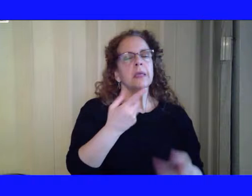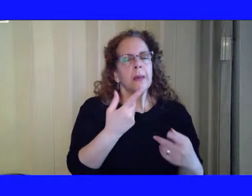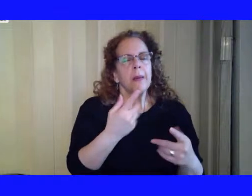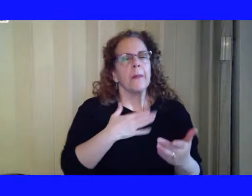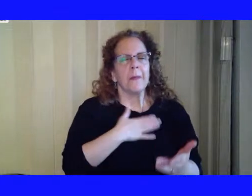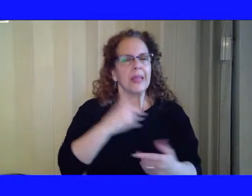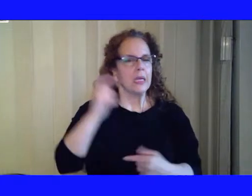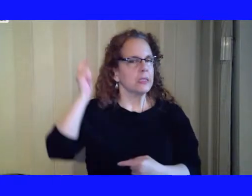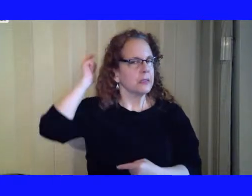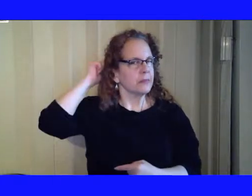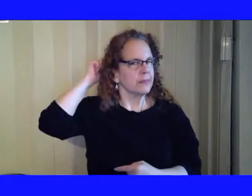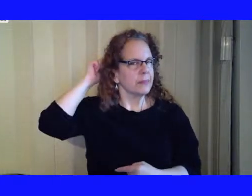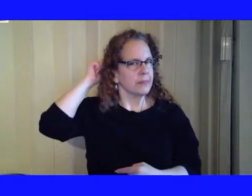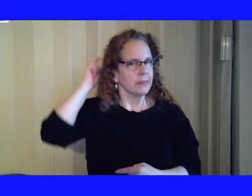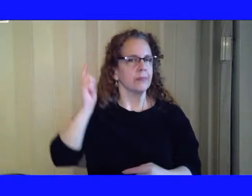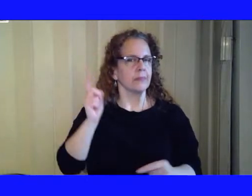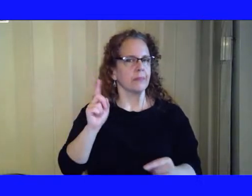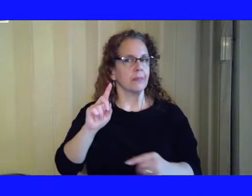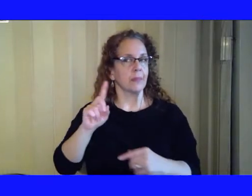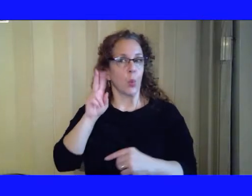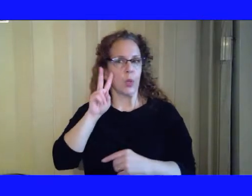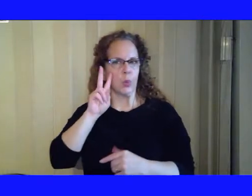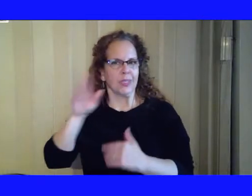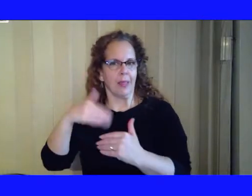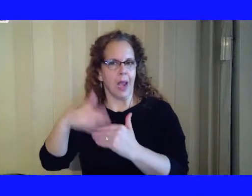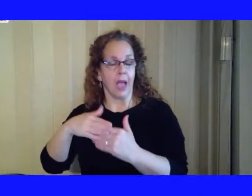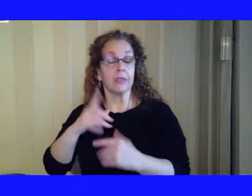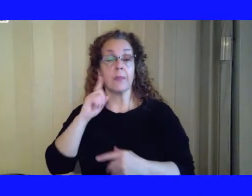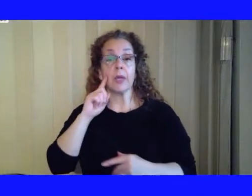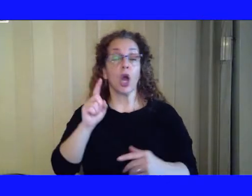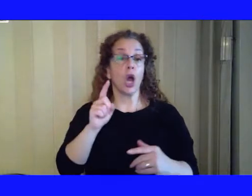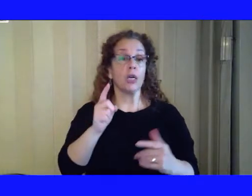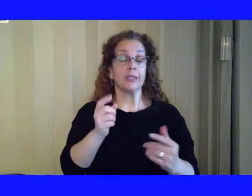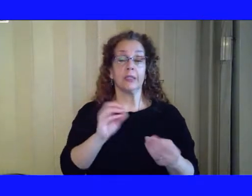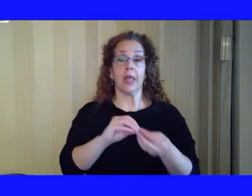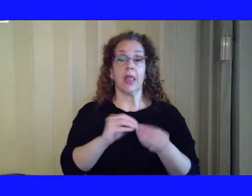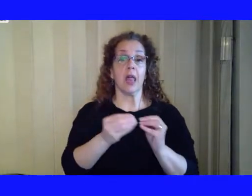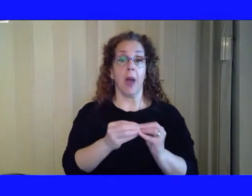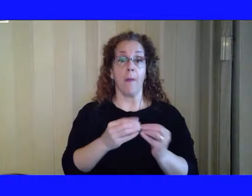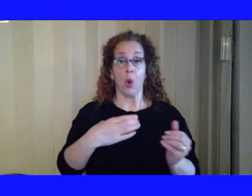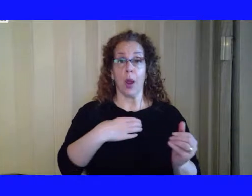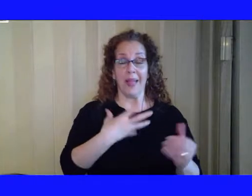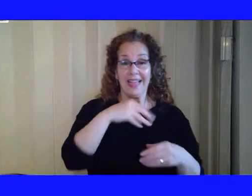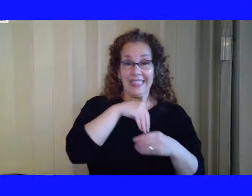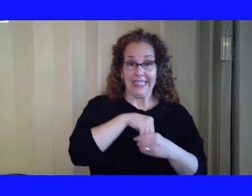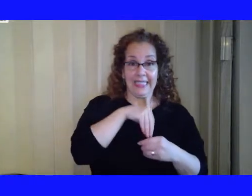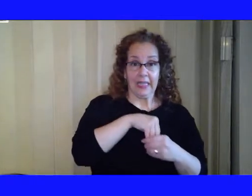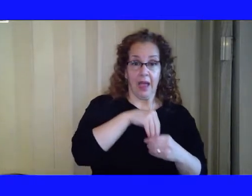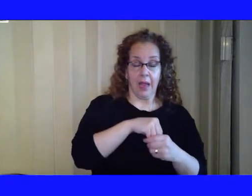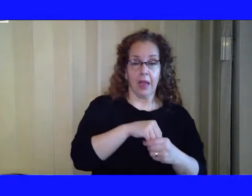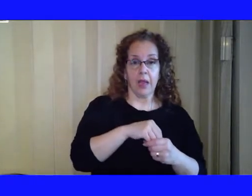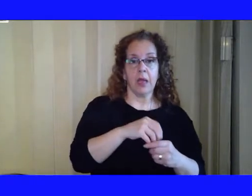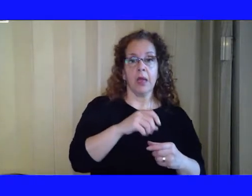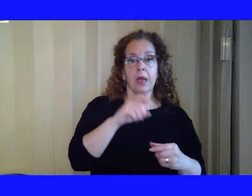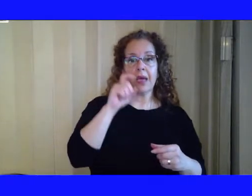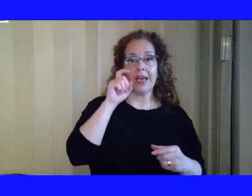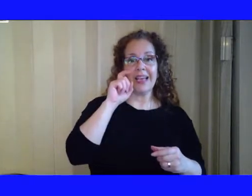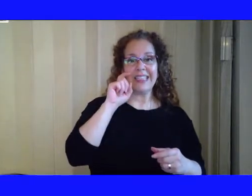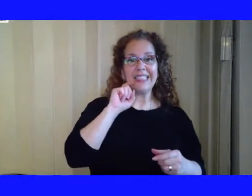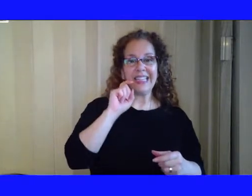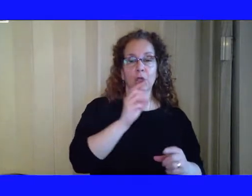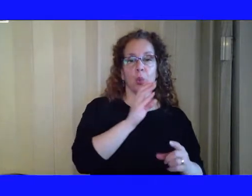also expanded the limitations period for bringing a complaint from 1 year to 3 years. So conduct